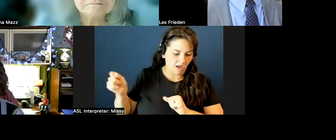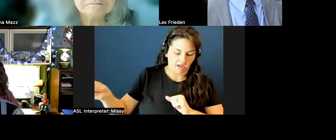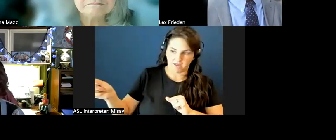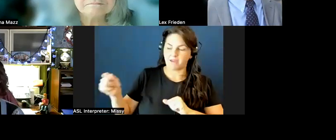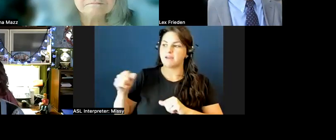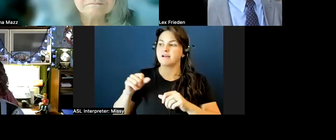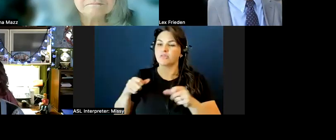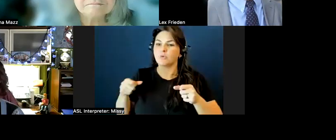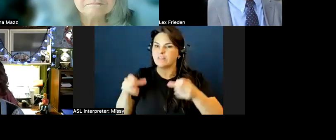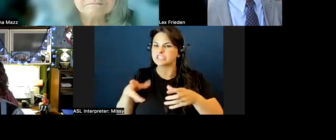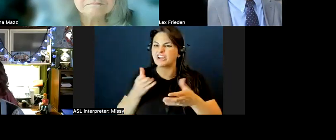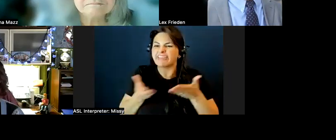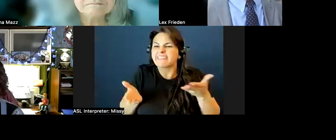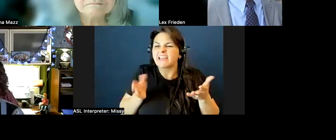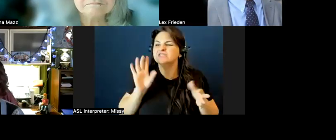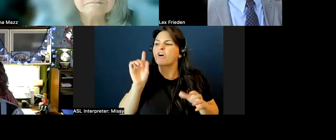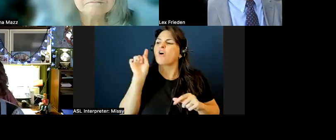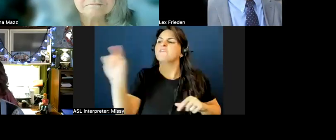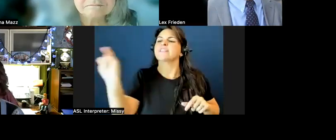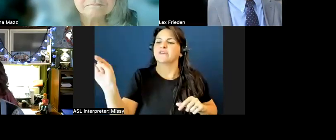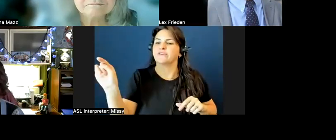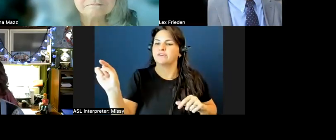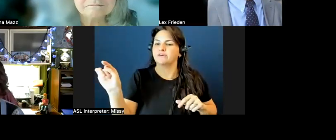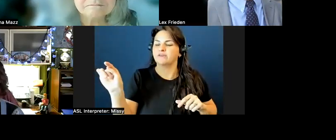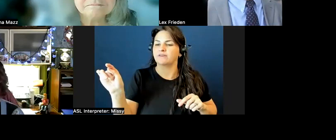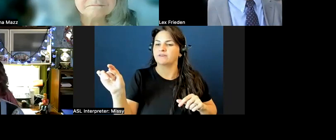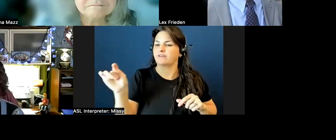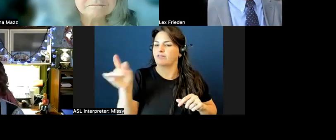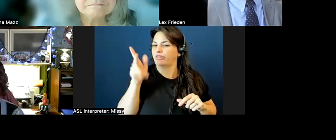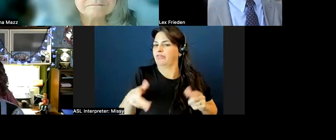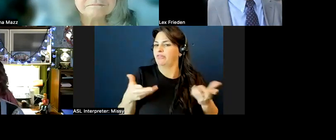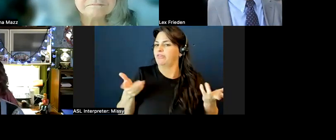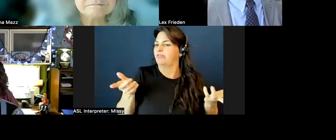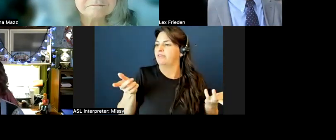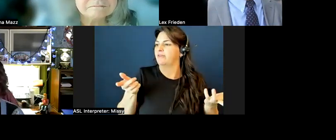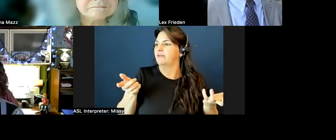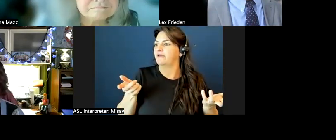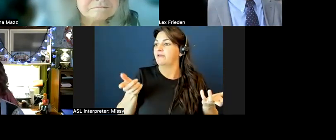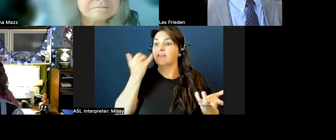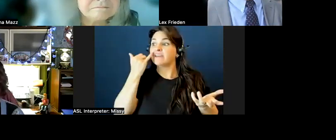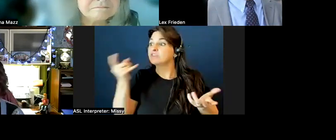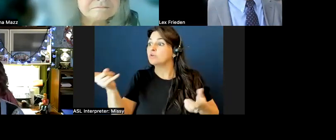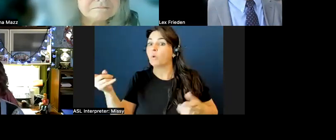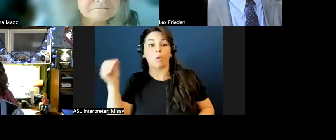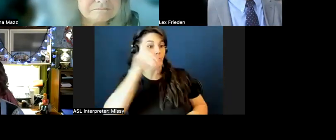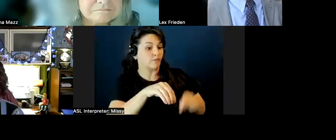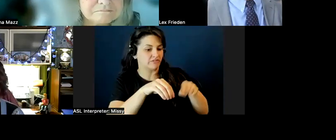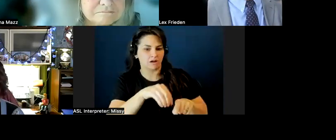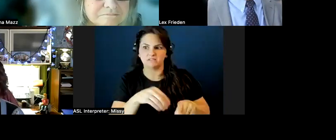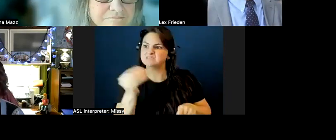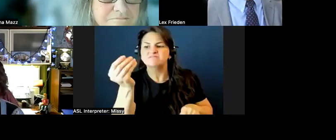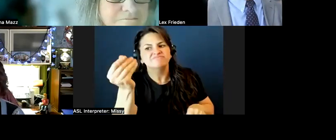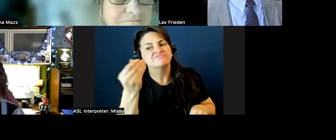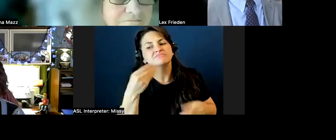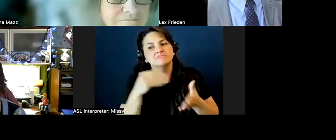wheelchair stuff over here on this side. And then, you know, there's an extra expense in building it this way. So after the plans